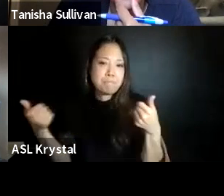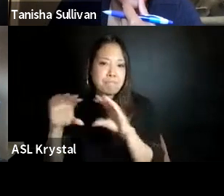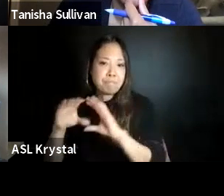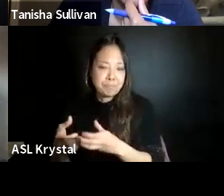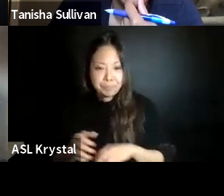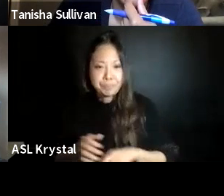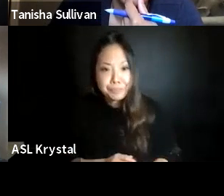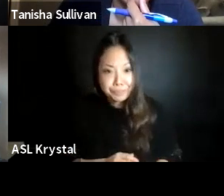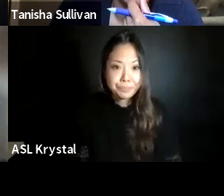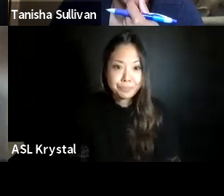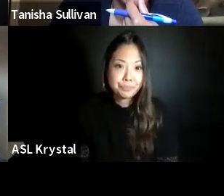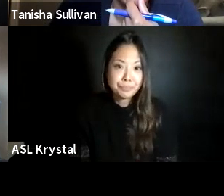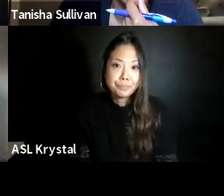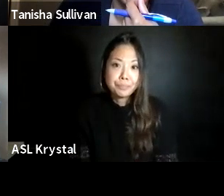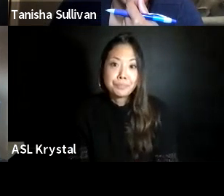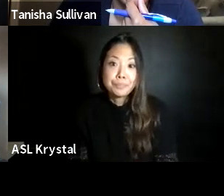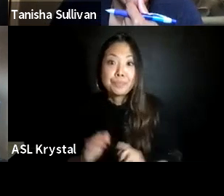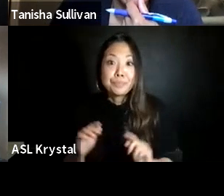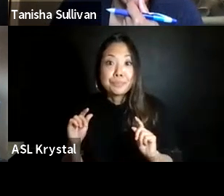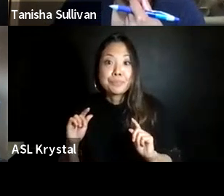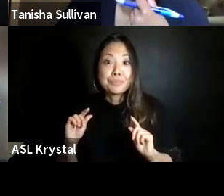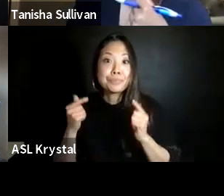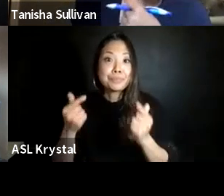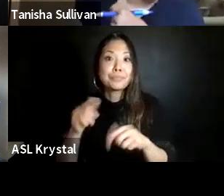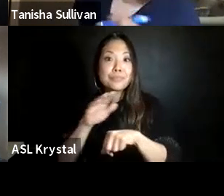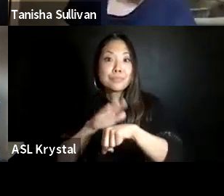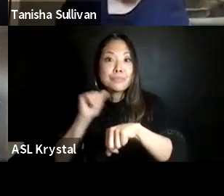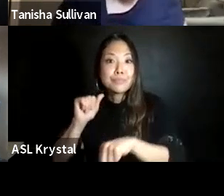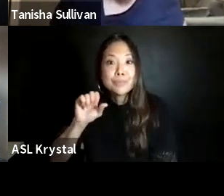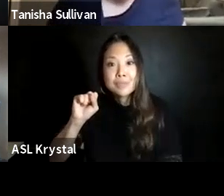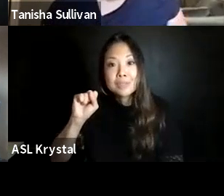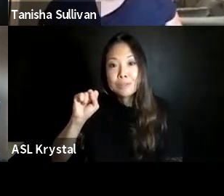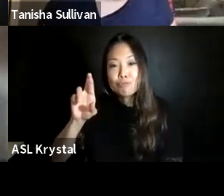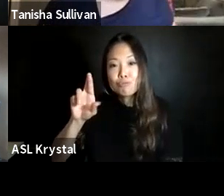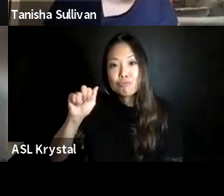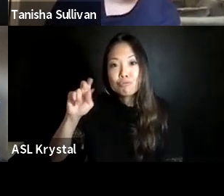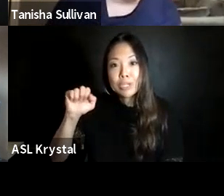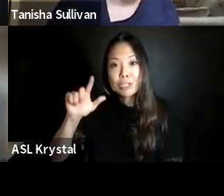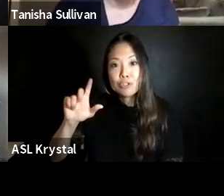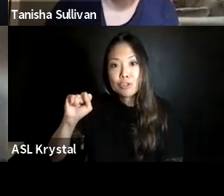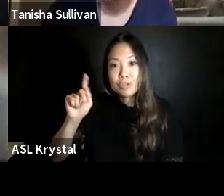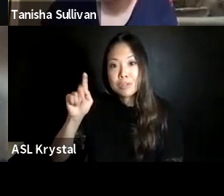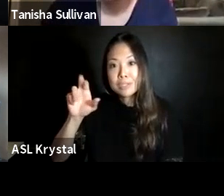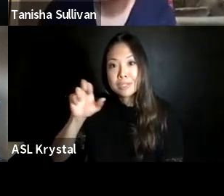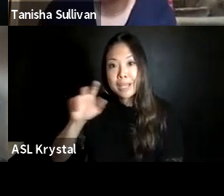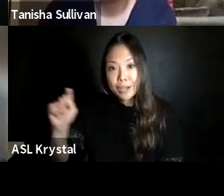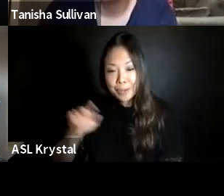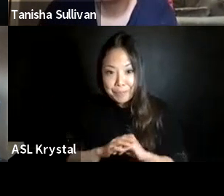Ms. Garrett. Thank you. My question was similar to Sena's. I appreciate Dr.